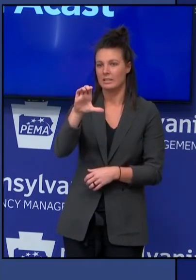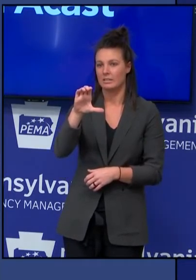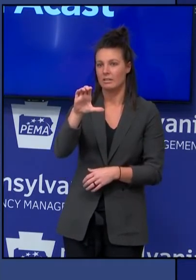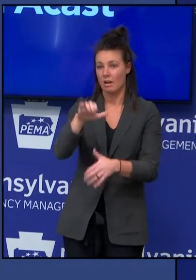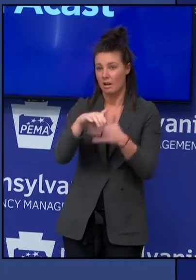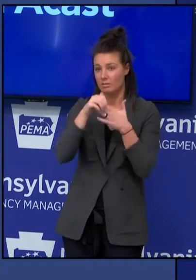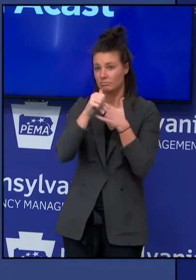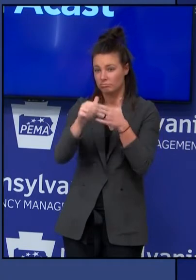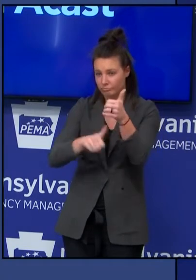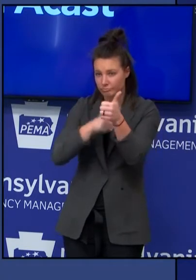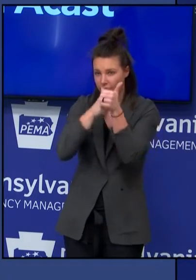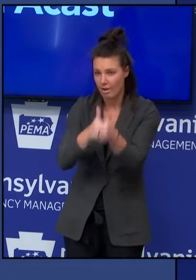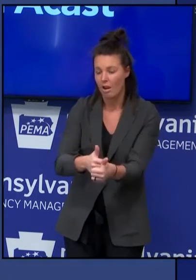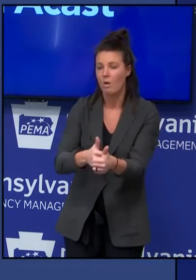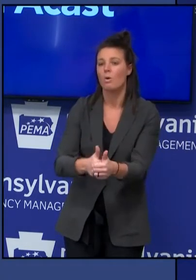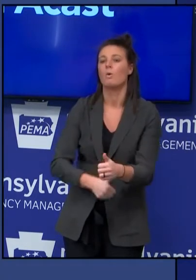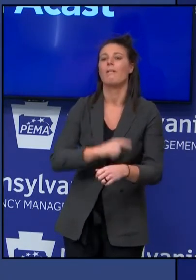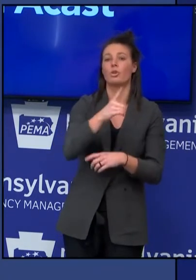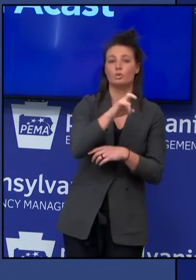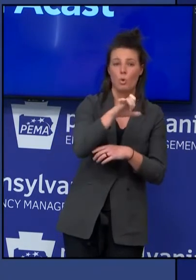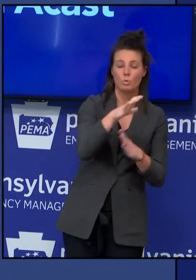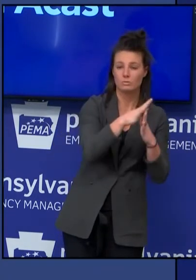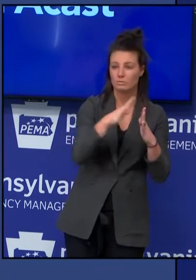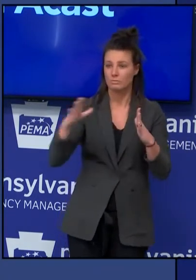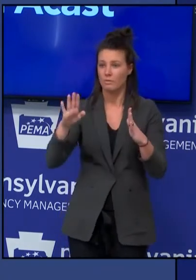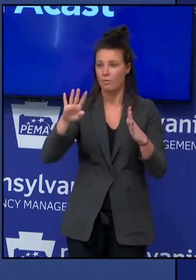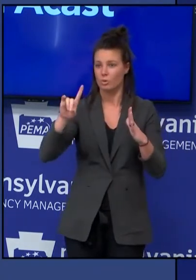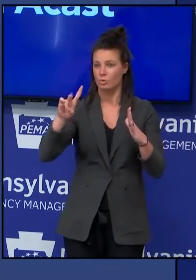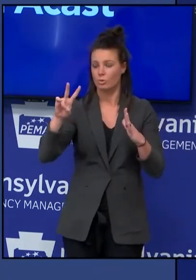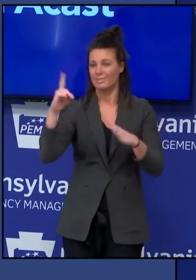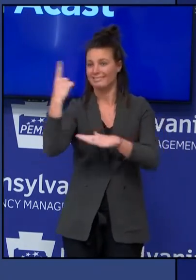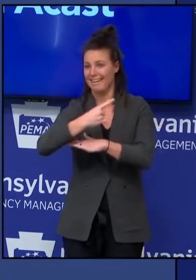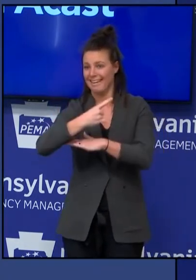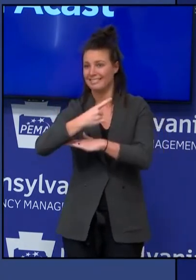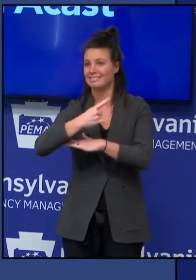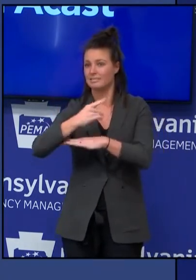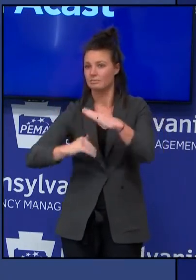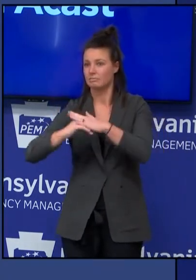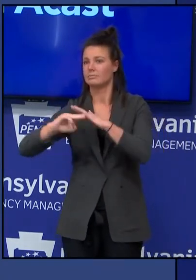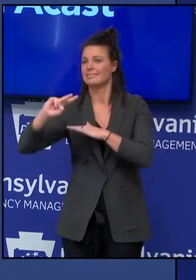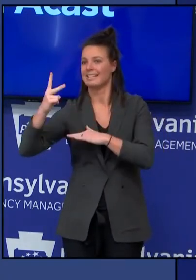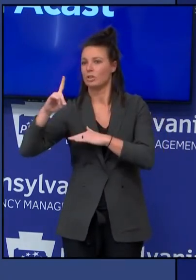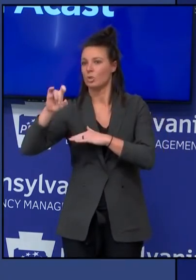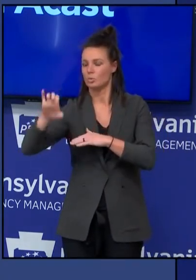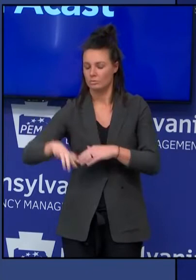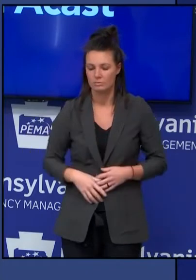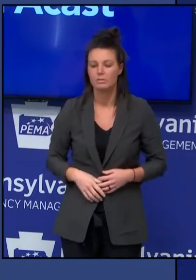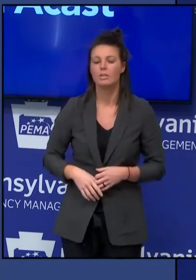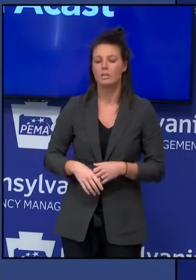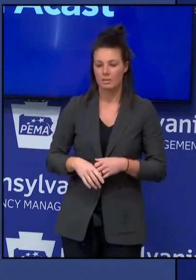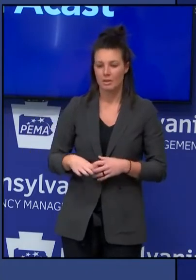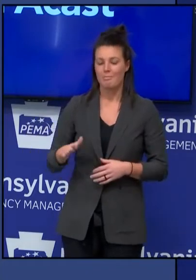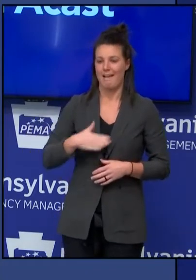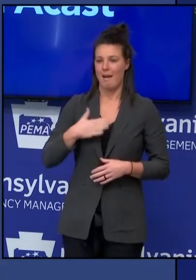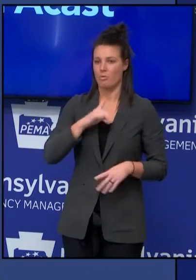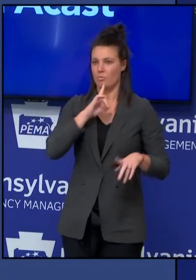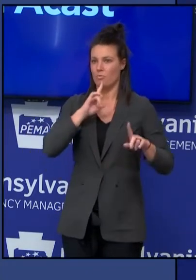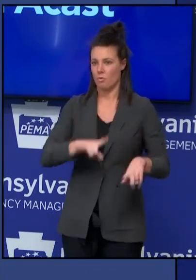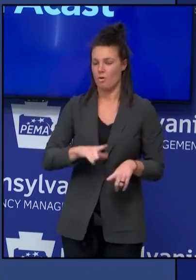42 days after the first dose. I'm very pleased to report that members of